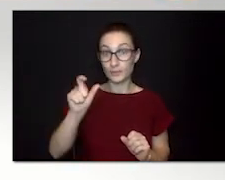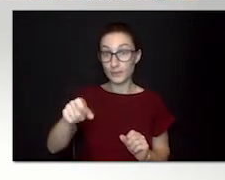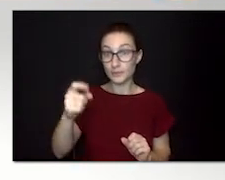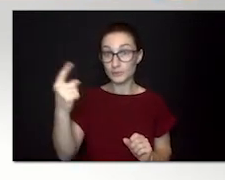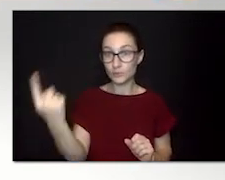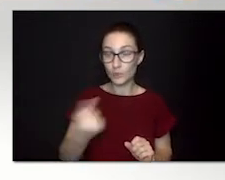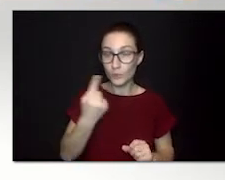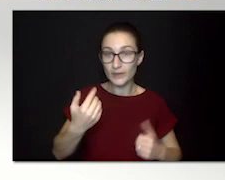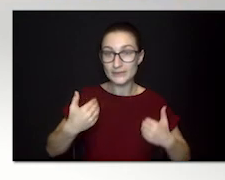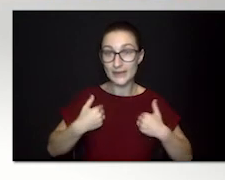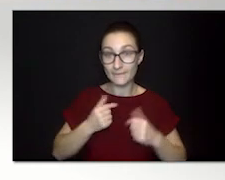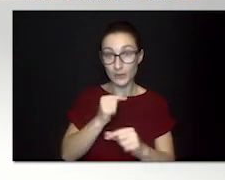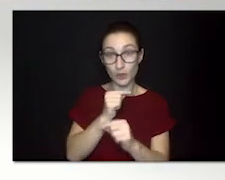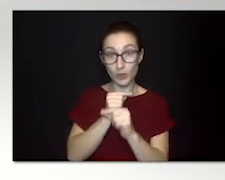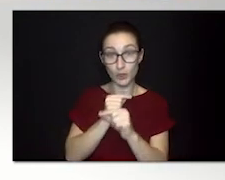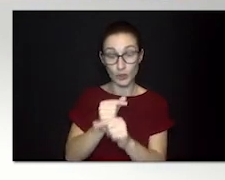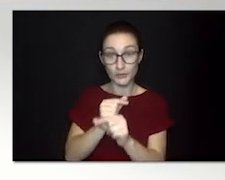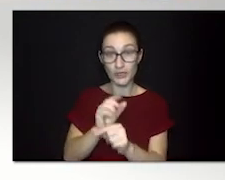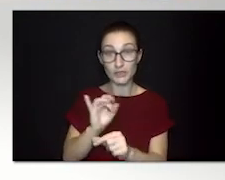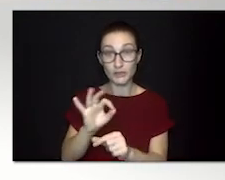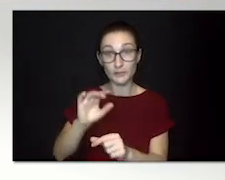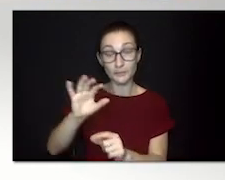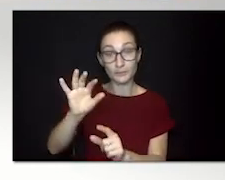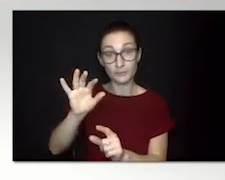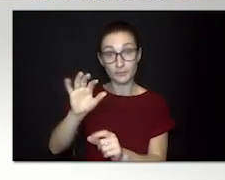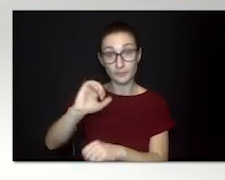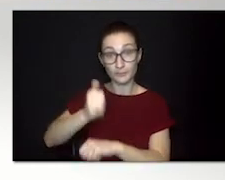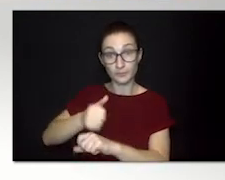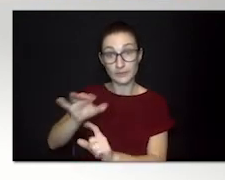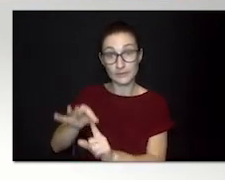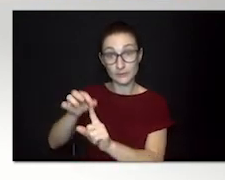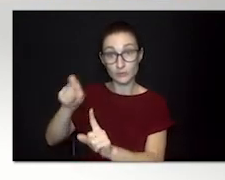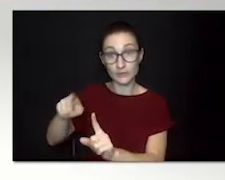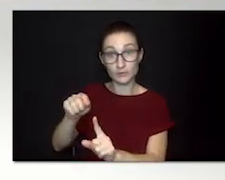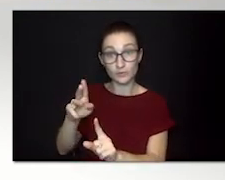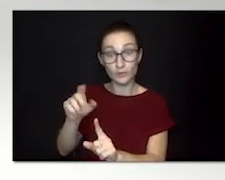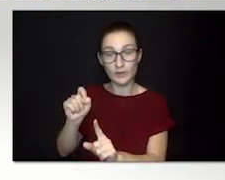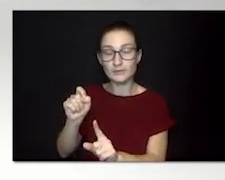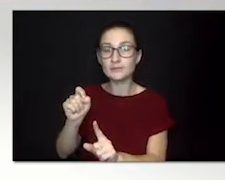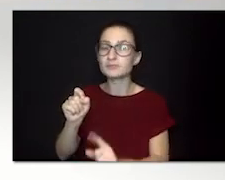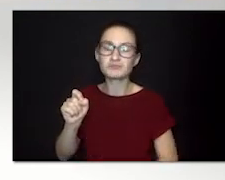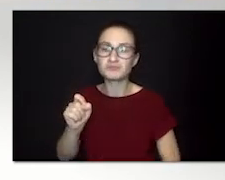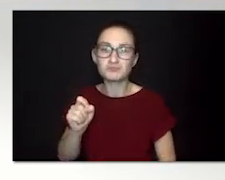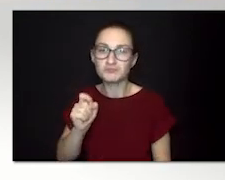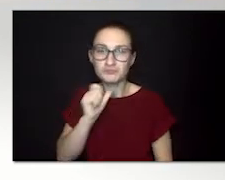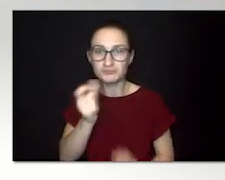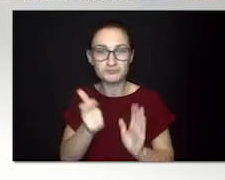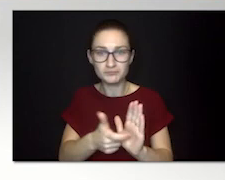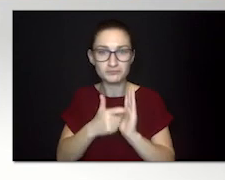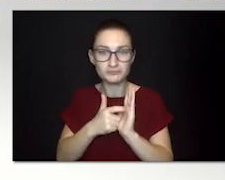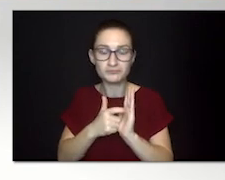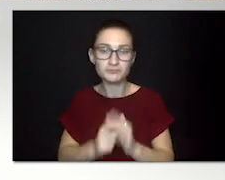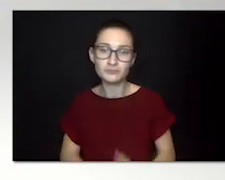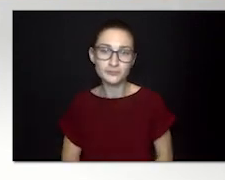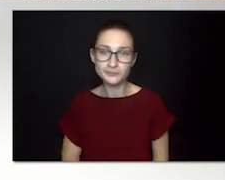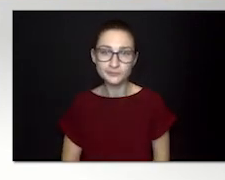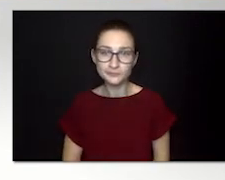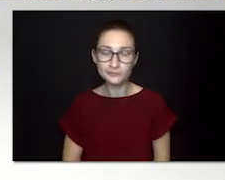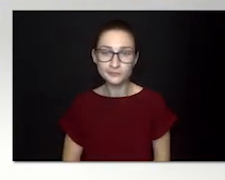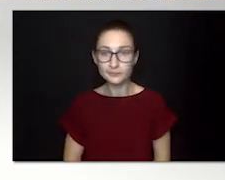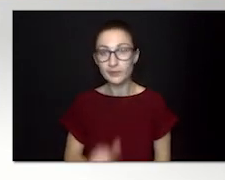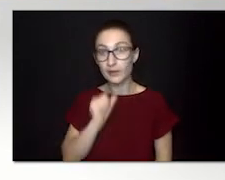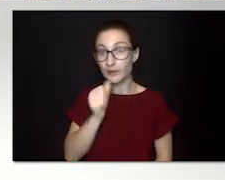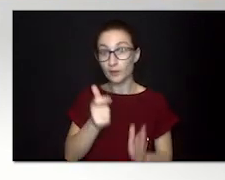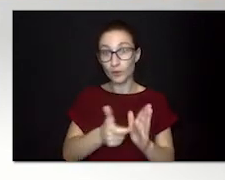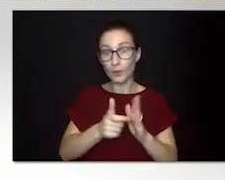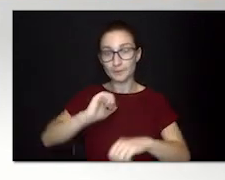there always have to be a guardianship if there's a special needs trust? Is that the question? Okay, no, that's not a requirement because you